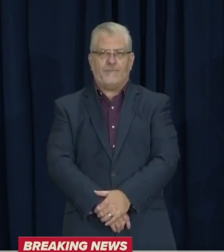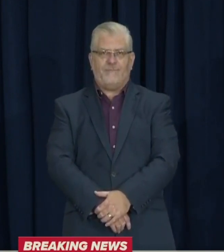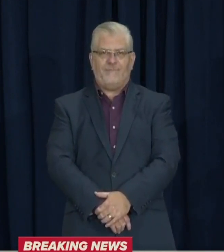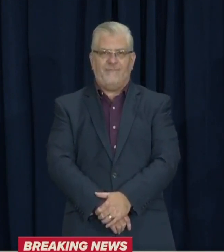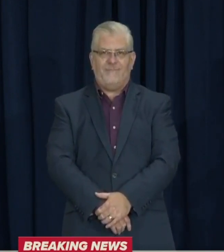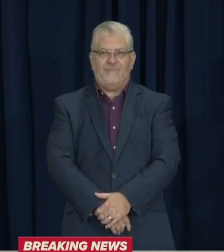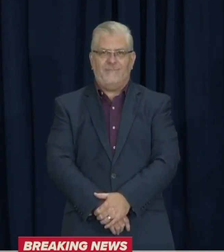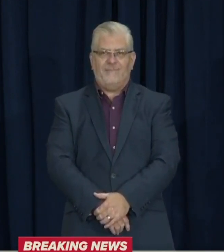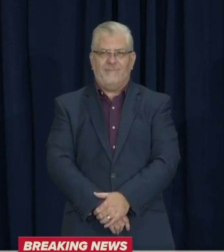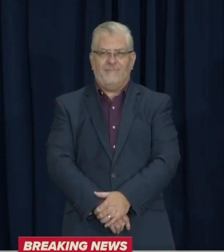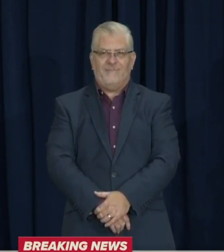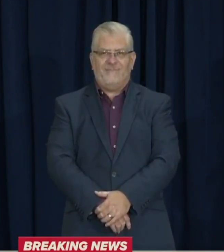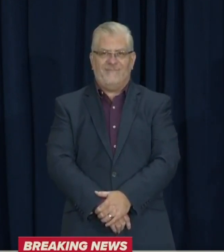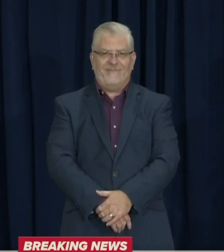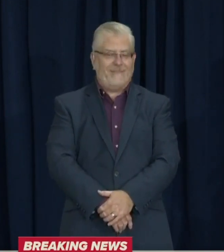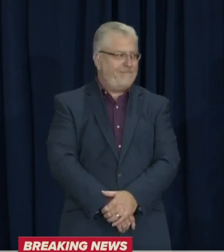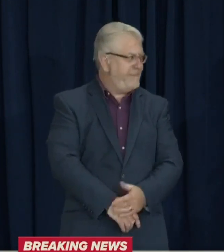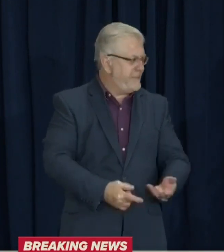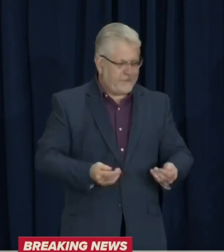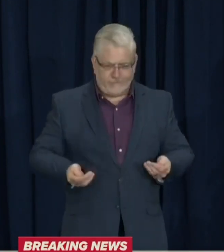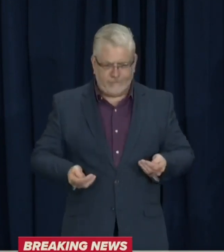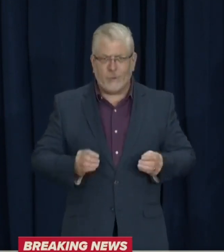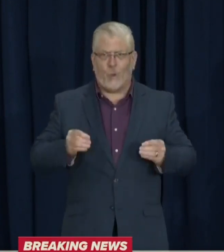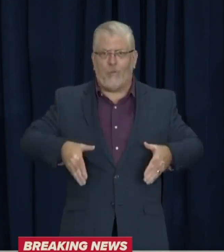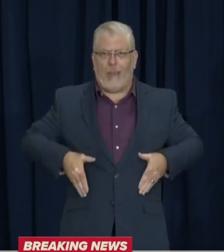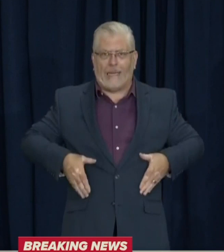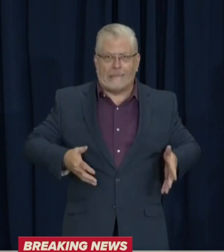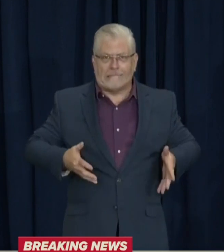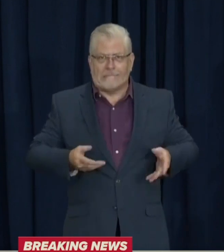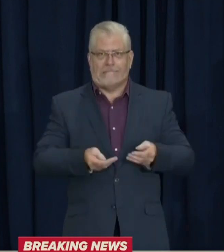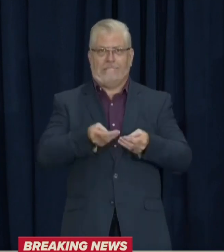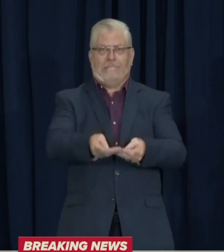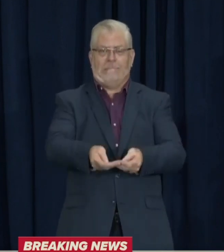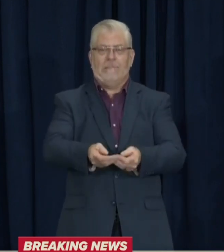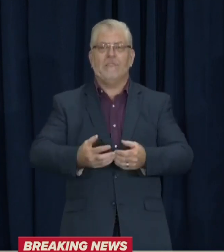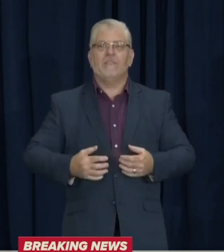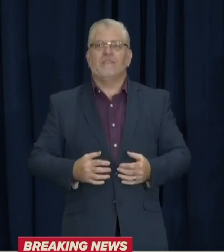have no pockets tonight. Good afternoon, everybody.